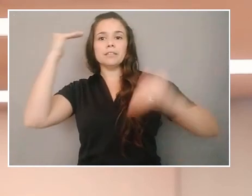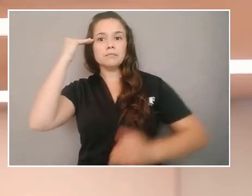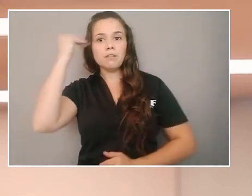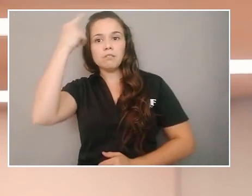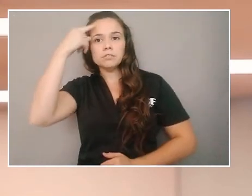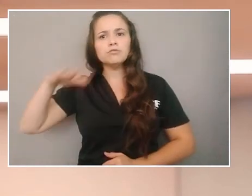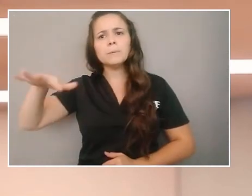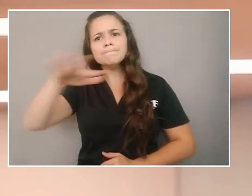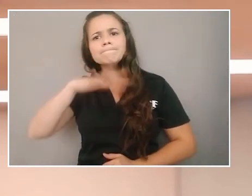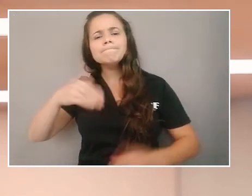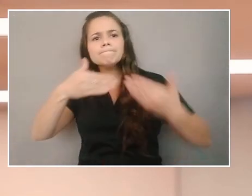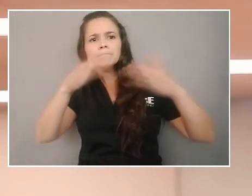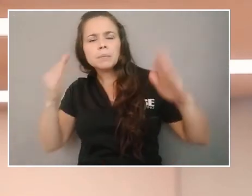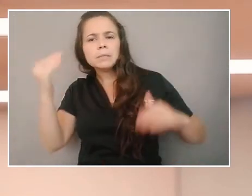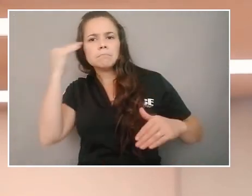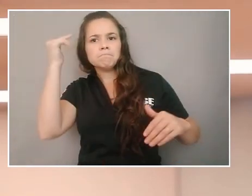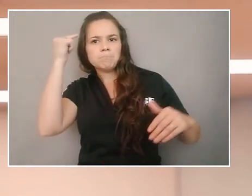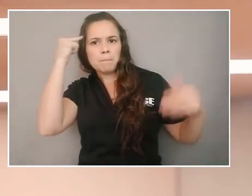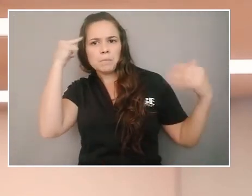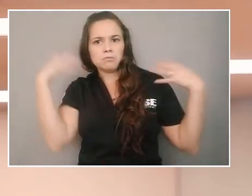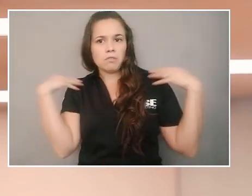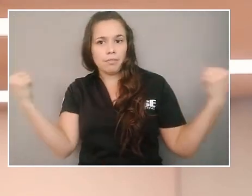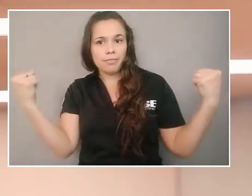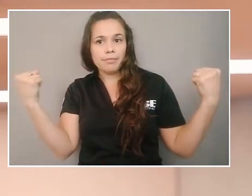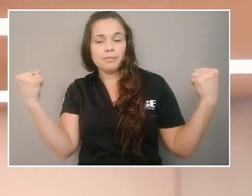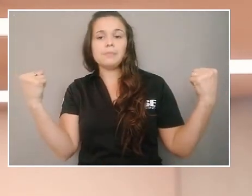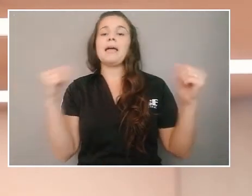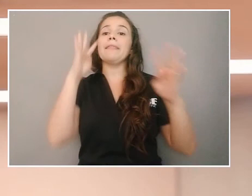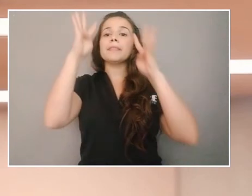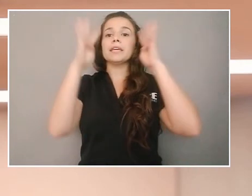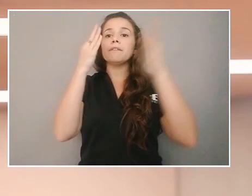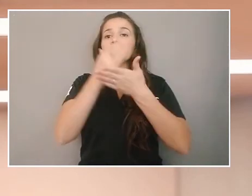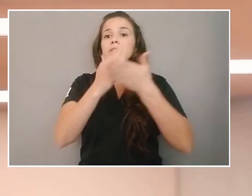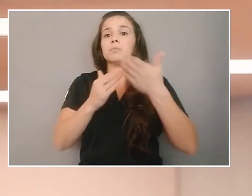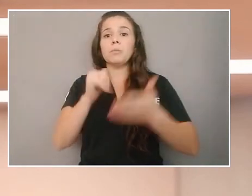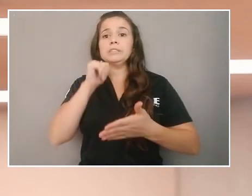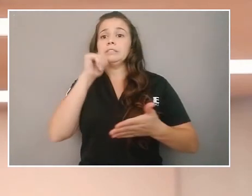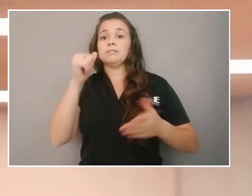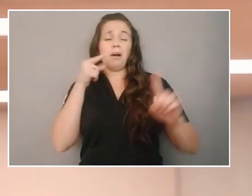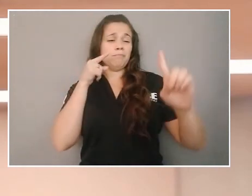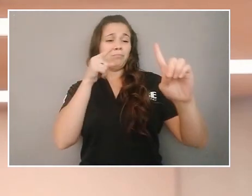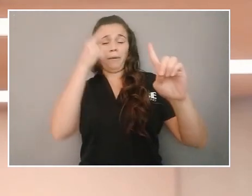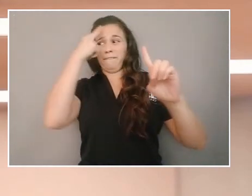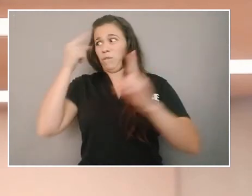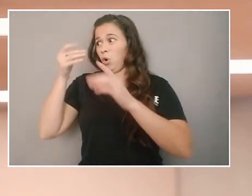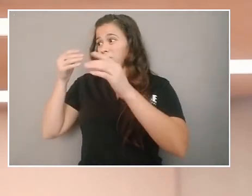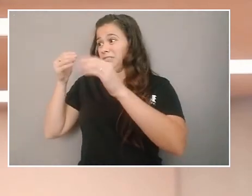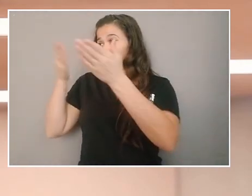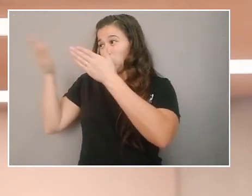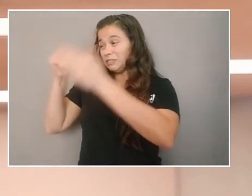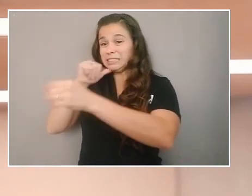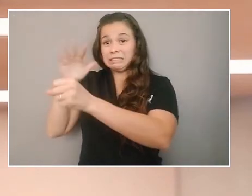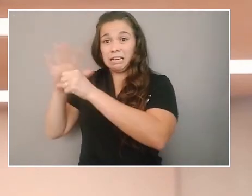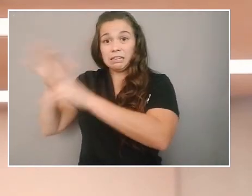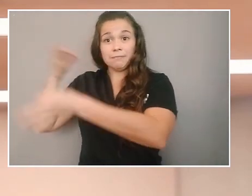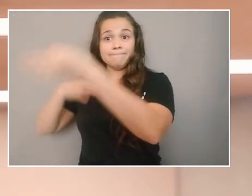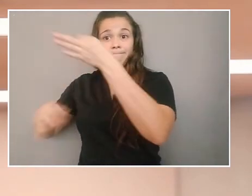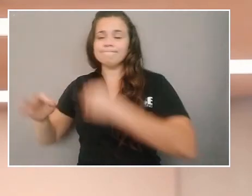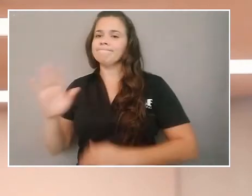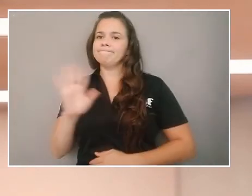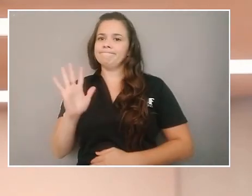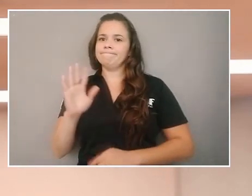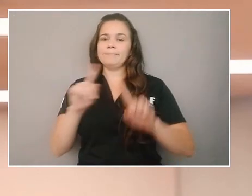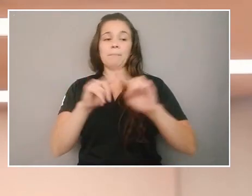health. The innovation component was not designed to meet service gaps. It is funded through a specific formula